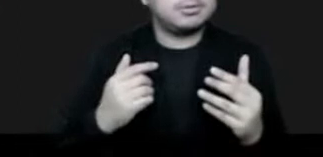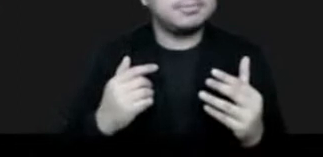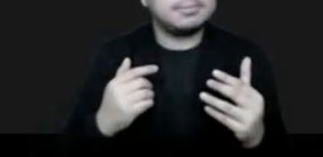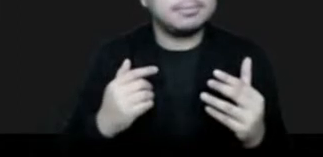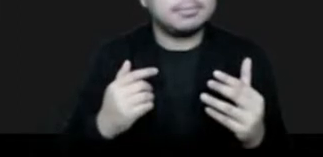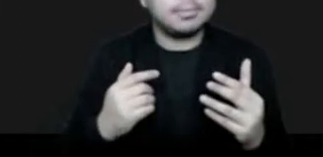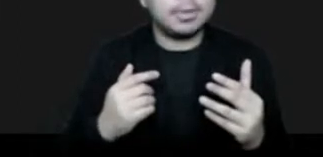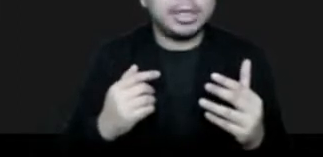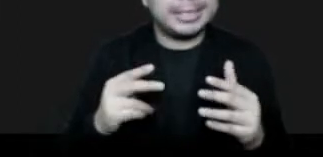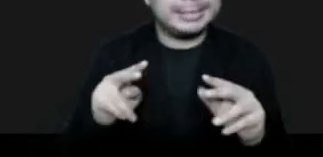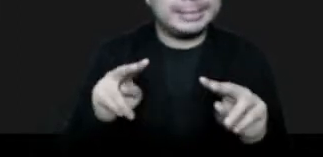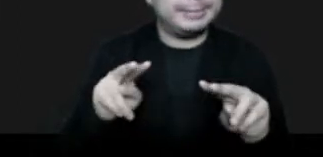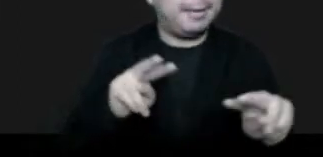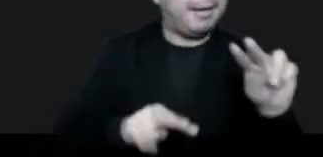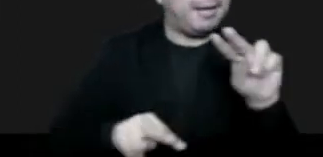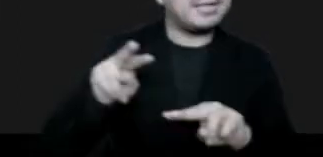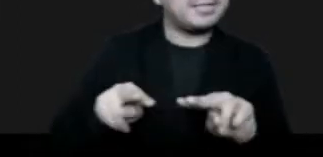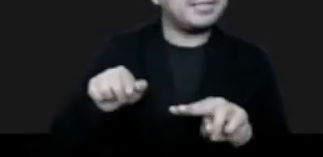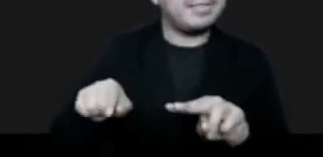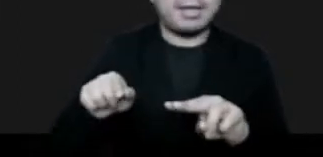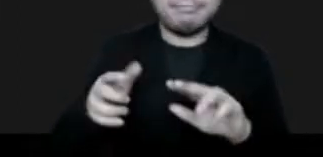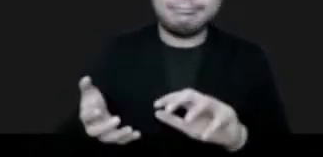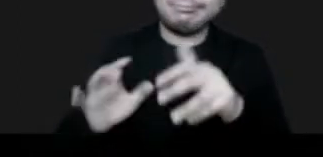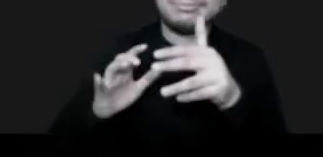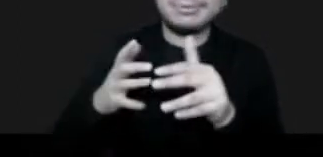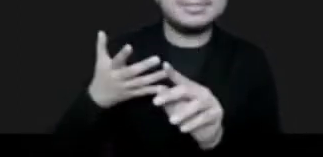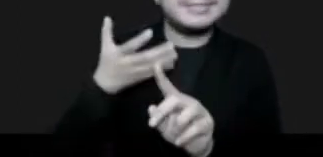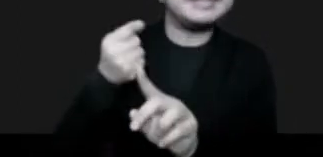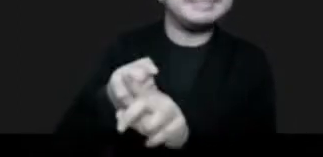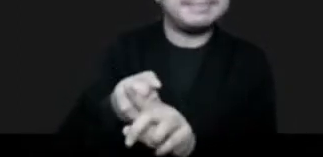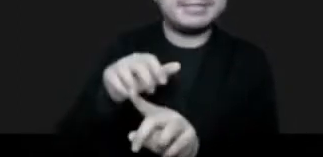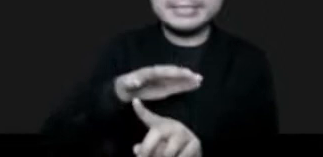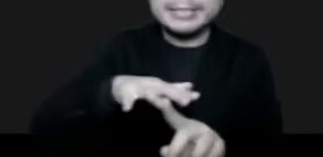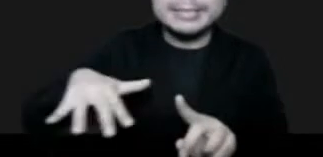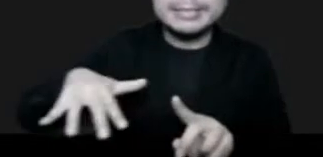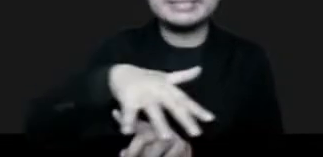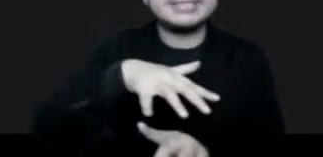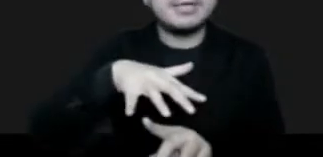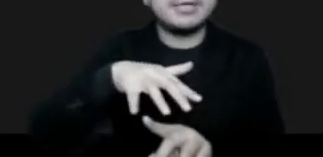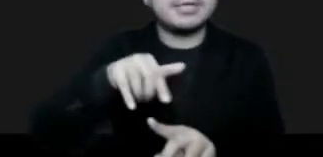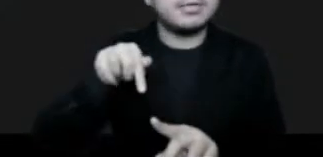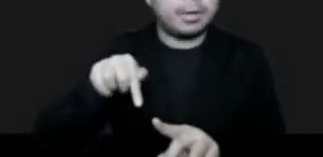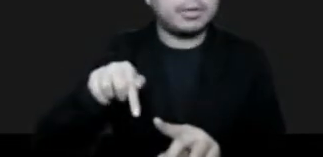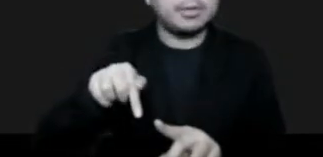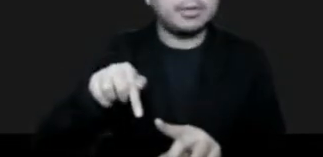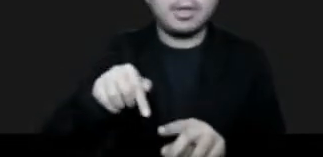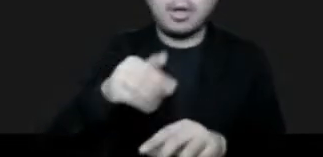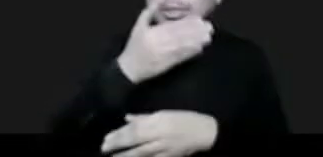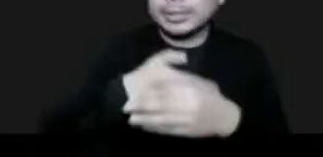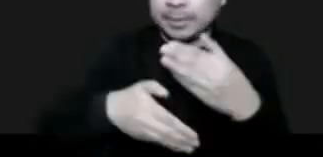impact that the hazard had on persons with